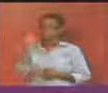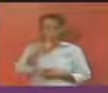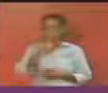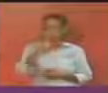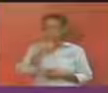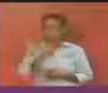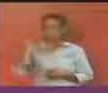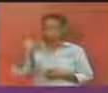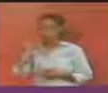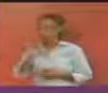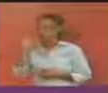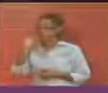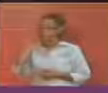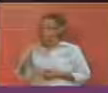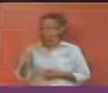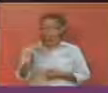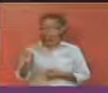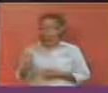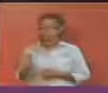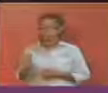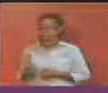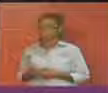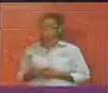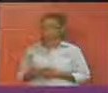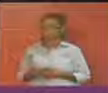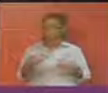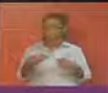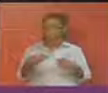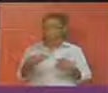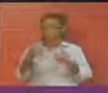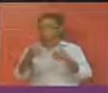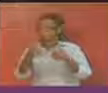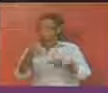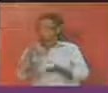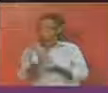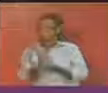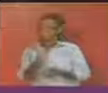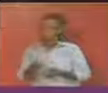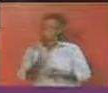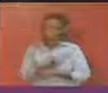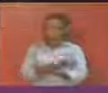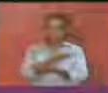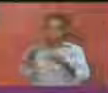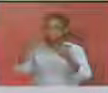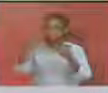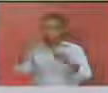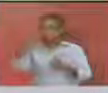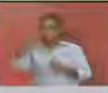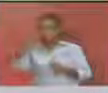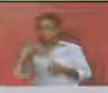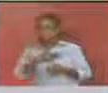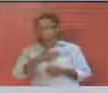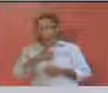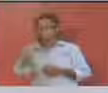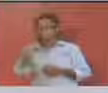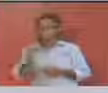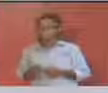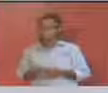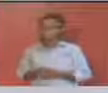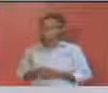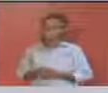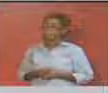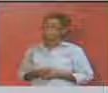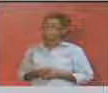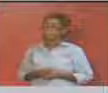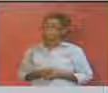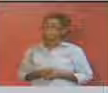searching, securing. I hope I asked that as sensibly as I could. Thank you. Yes, Kim, you asked it very